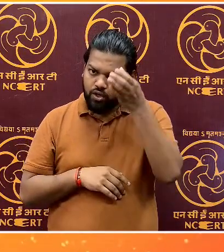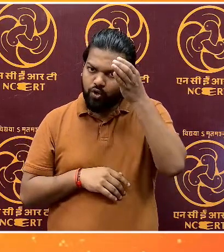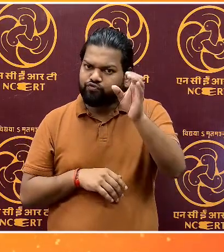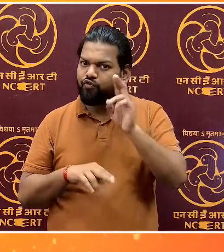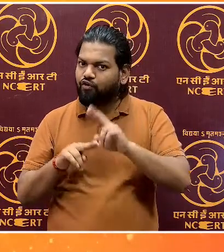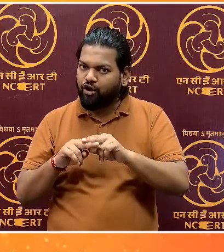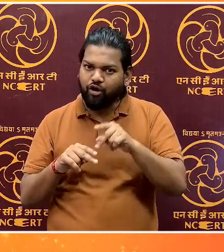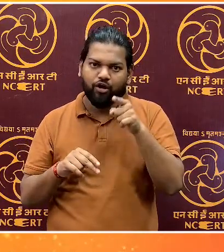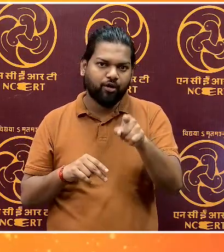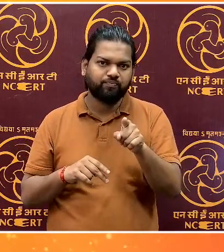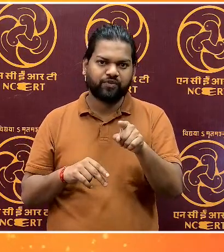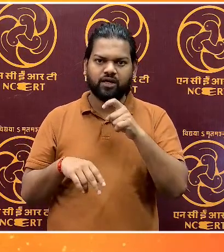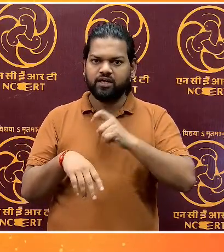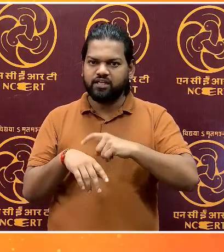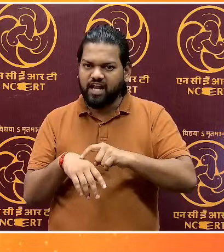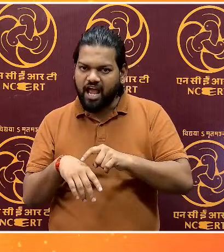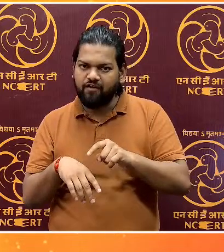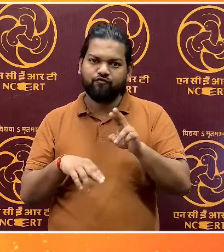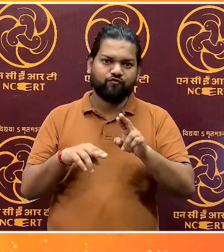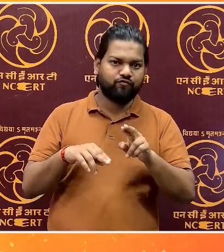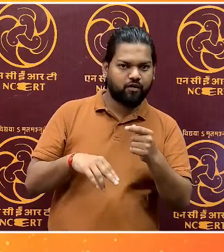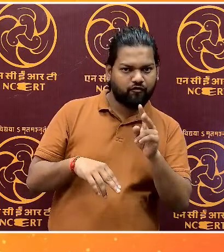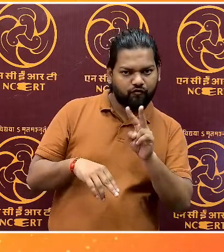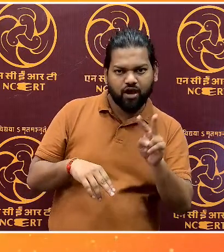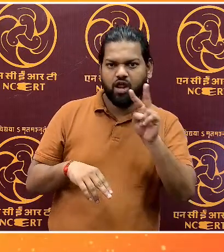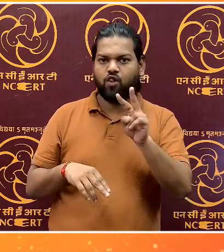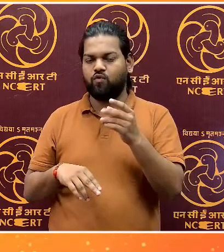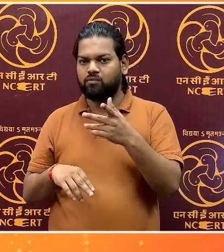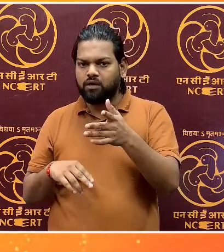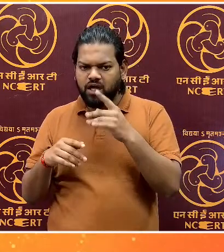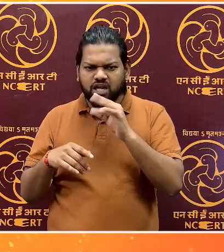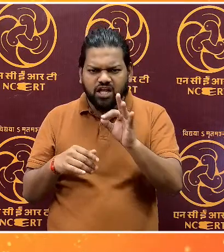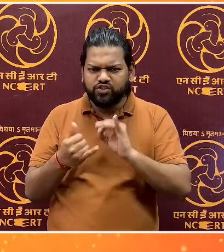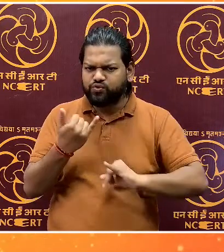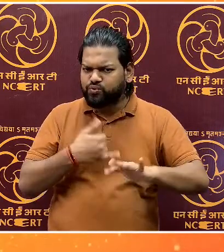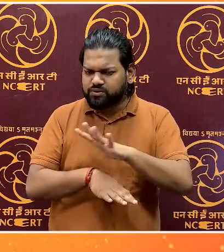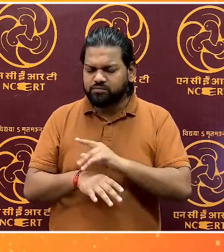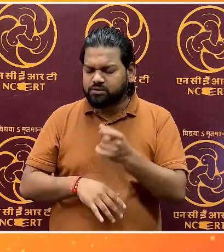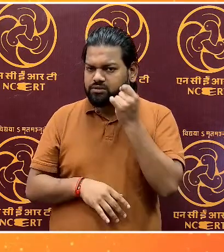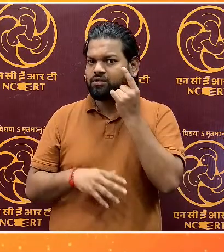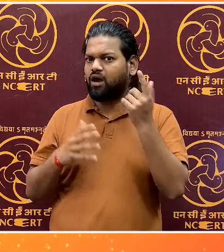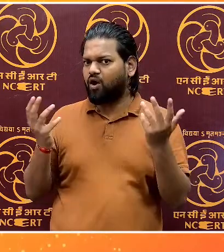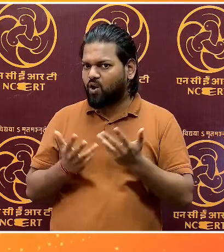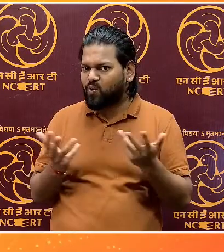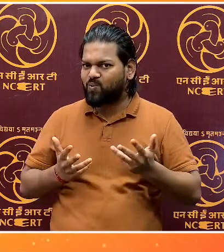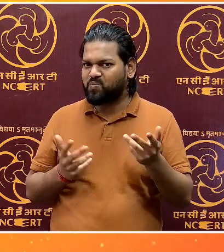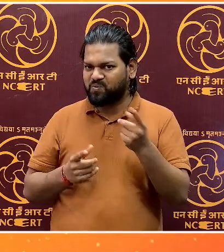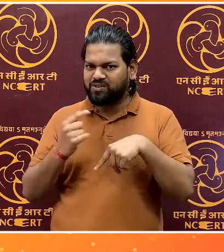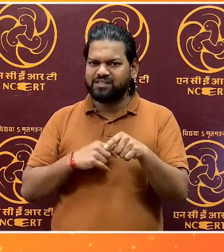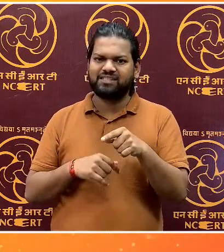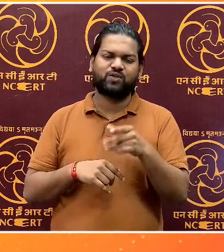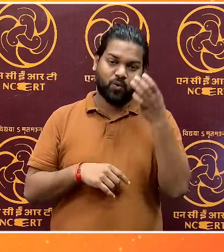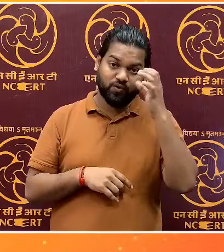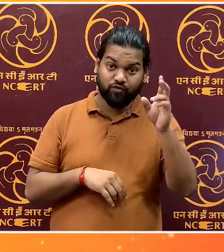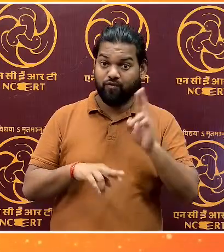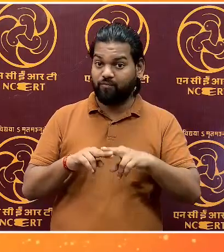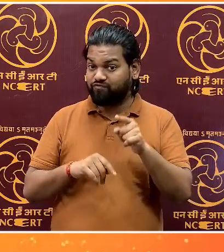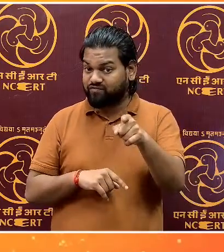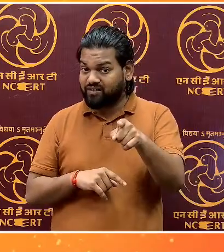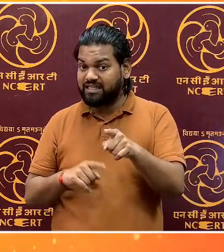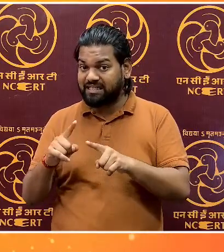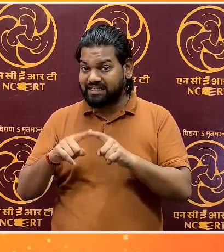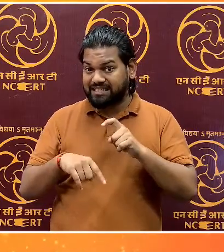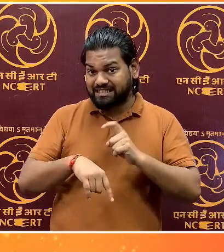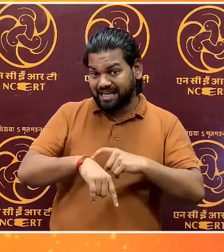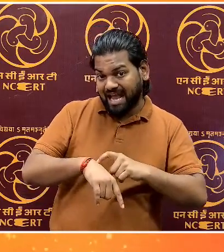value of money can apply in the real life situation. We need to understand this concept of time value of money have an